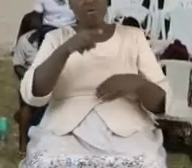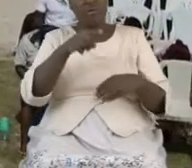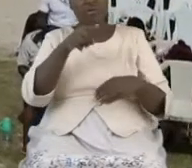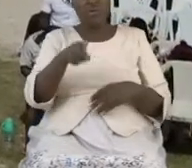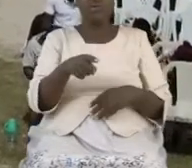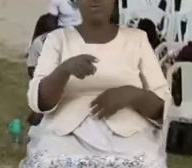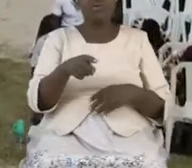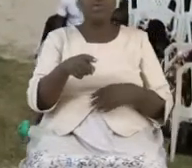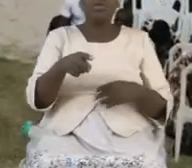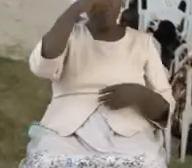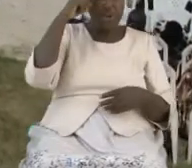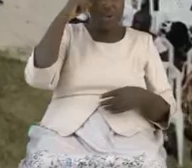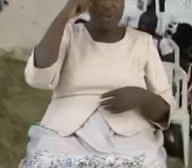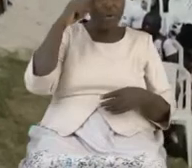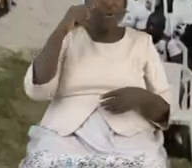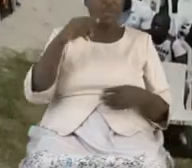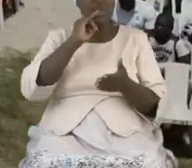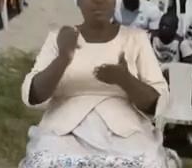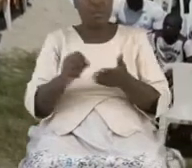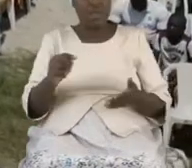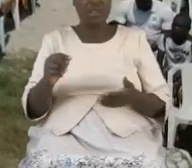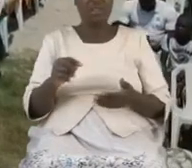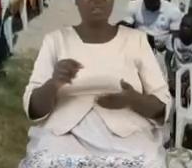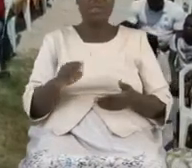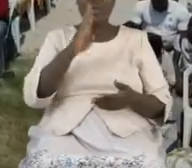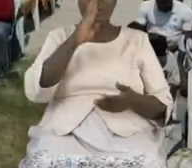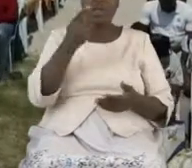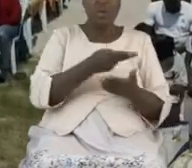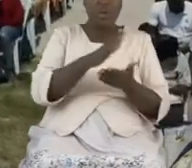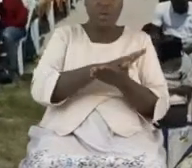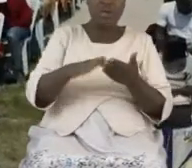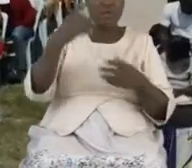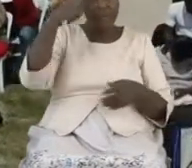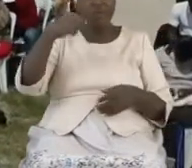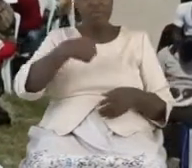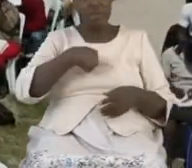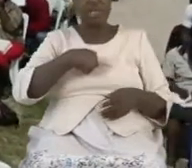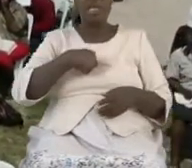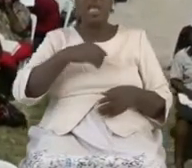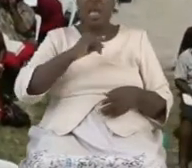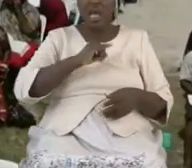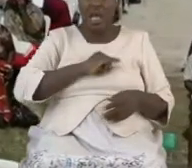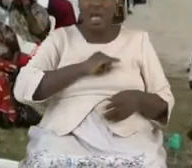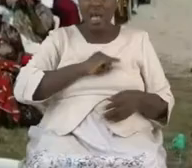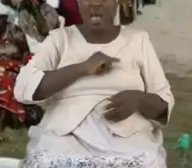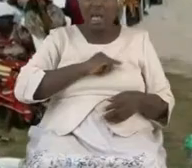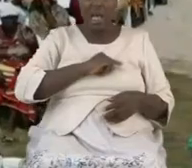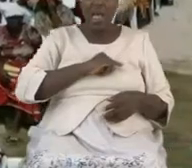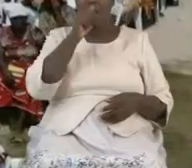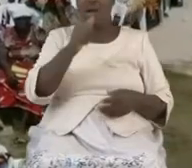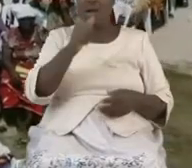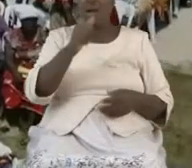because it is written, be ye holy, for I am holy. The